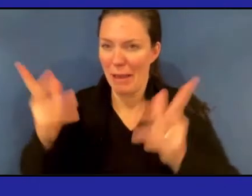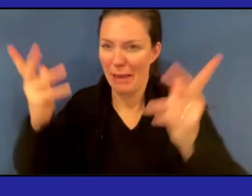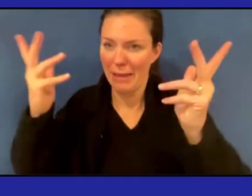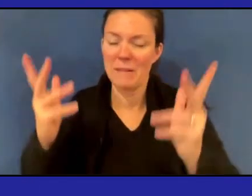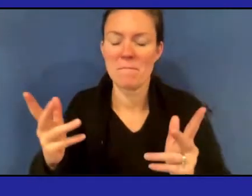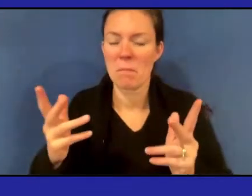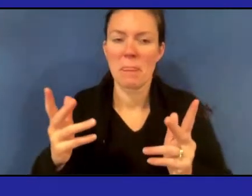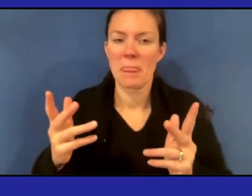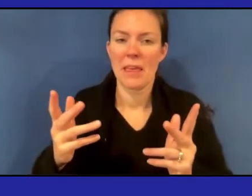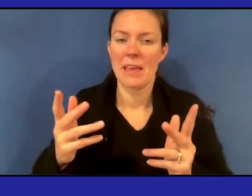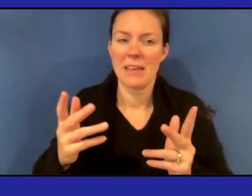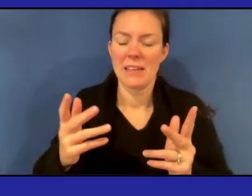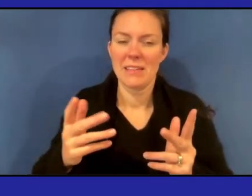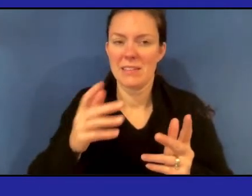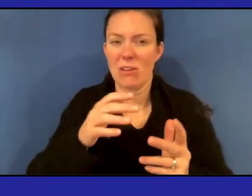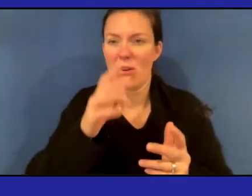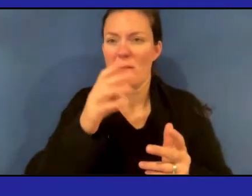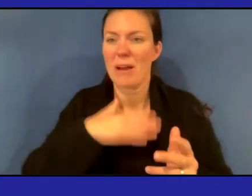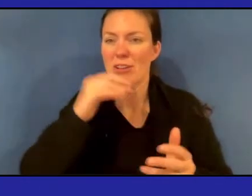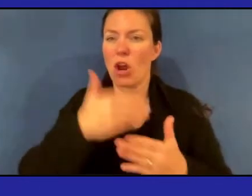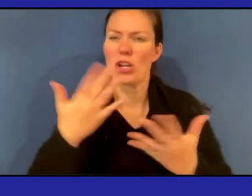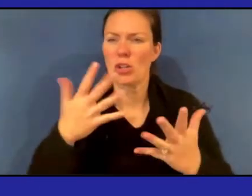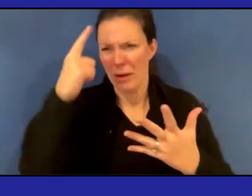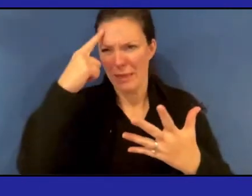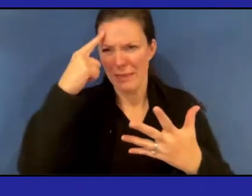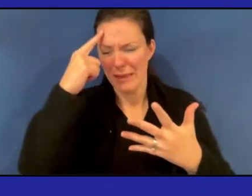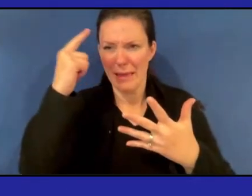boxes they're gonna have to check, Yeah. right?